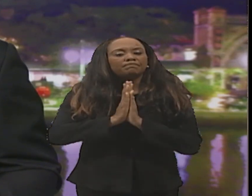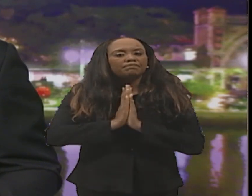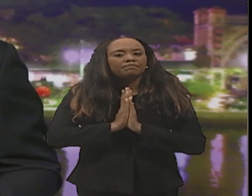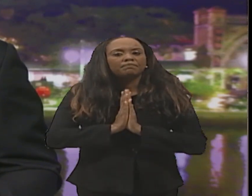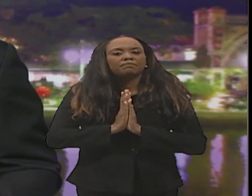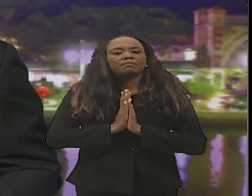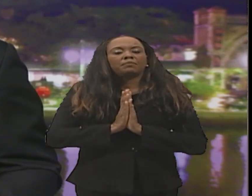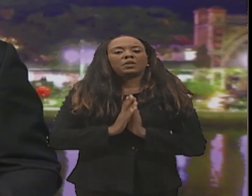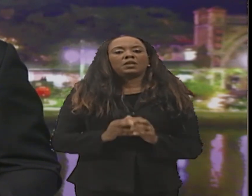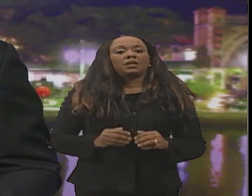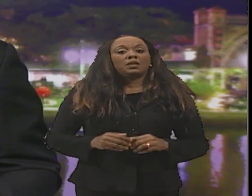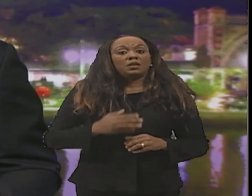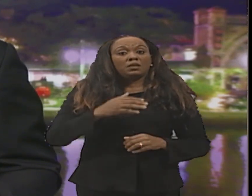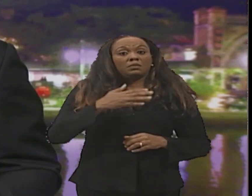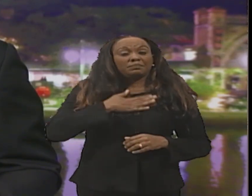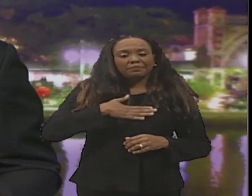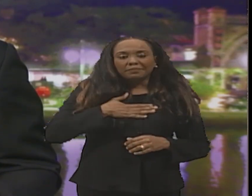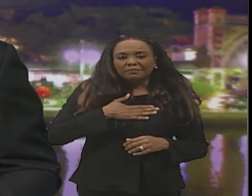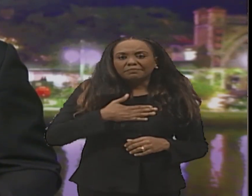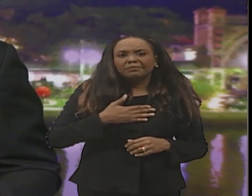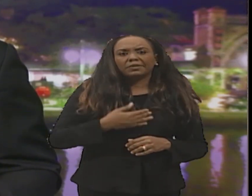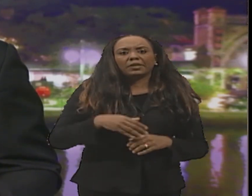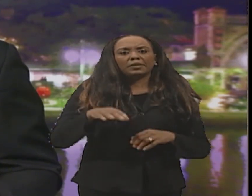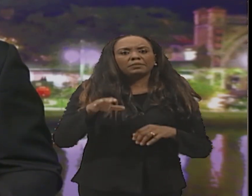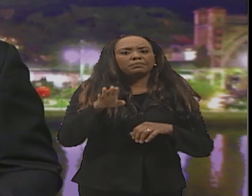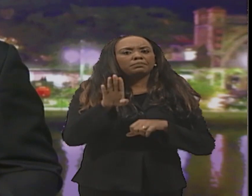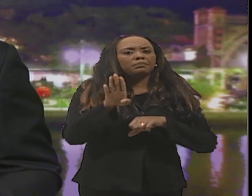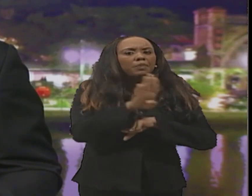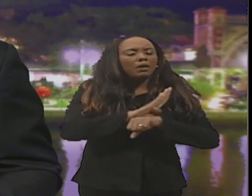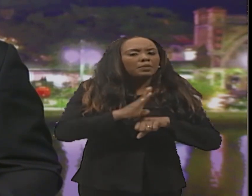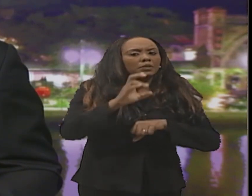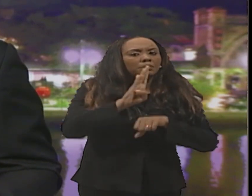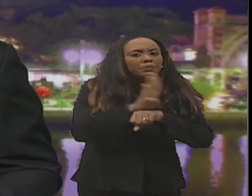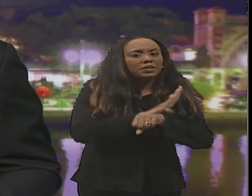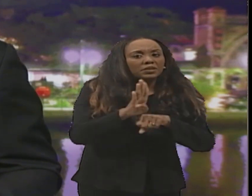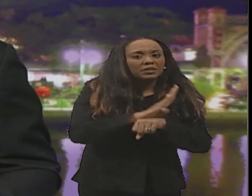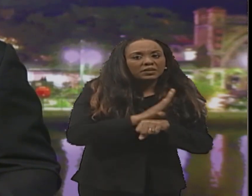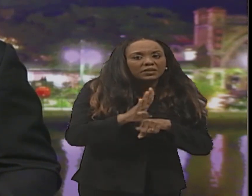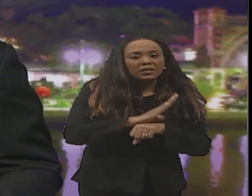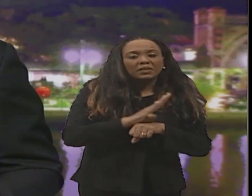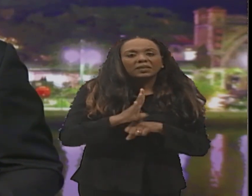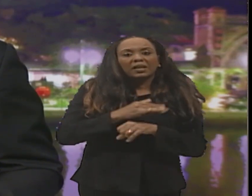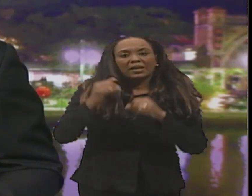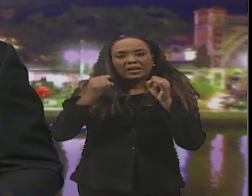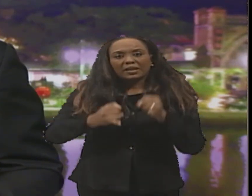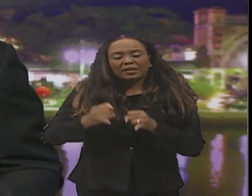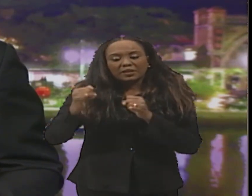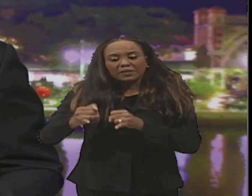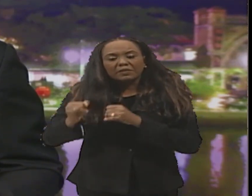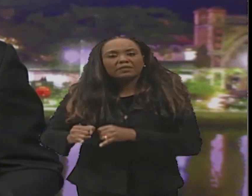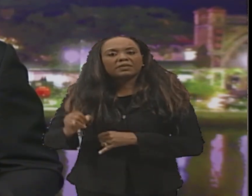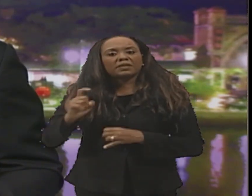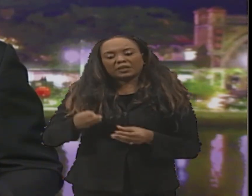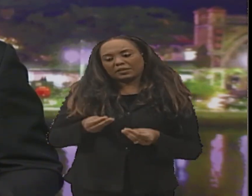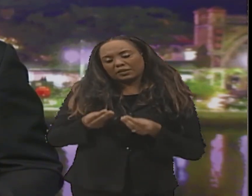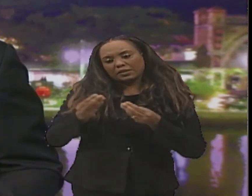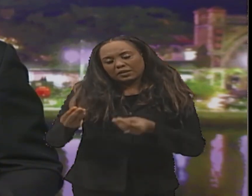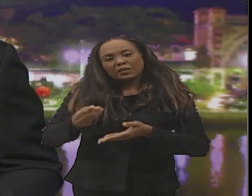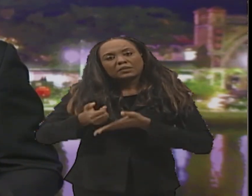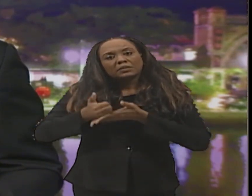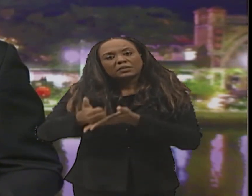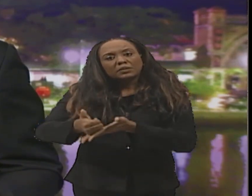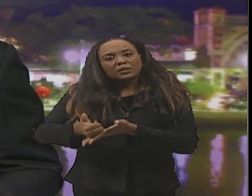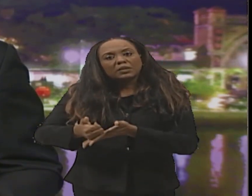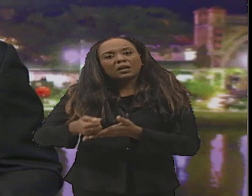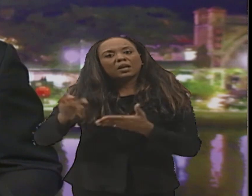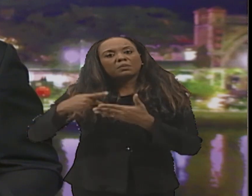tonight for corporate Barbados and individuals to make donations to the Pure Sex Center. The center carries out a program which